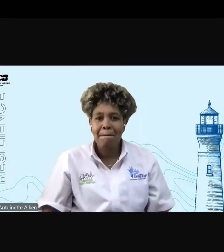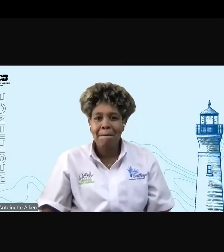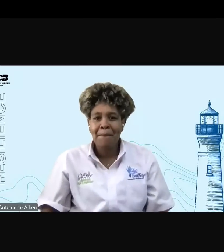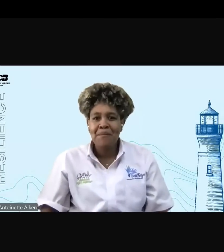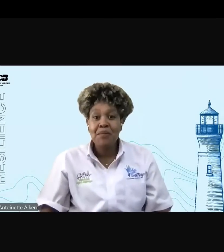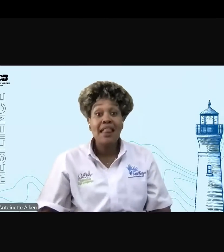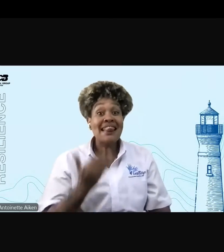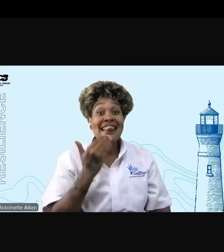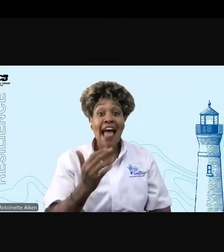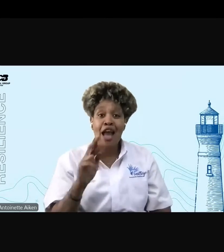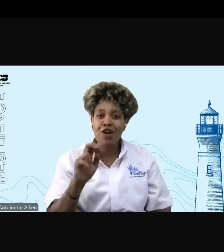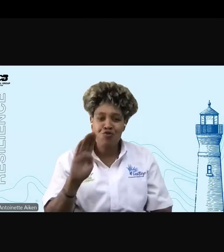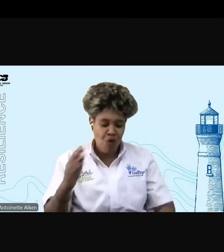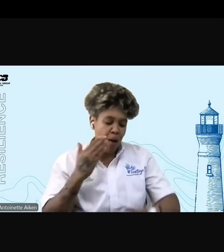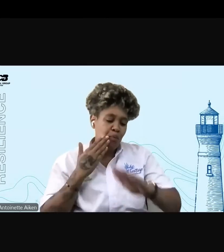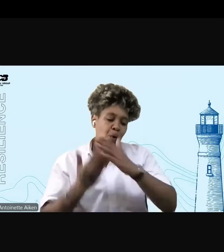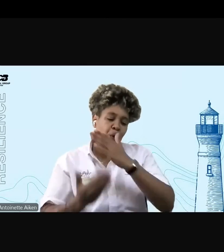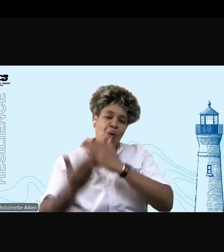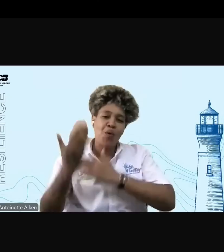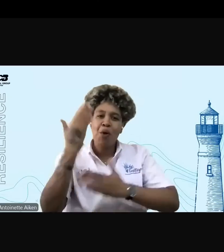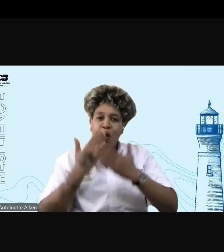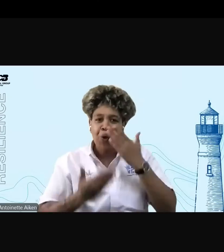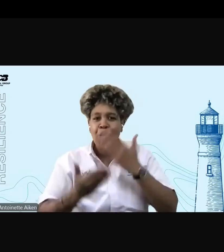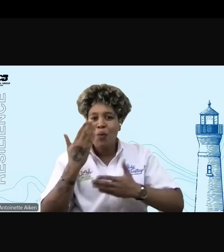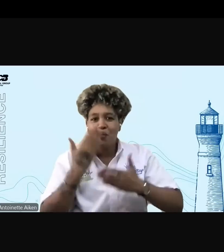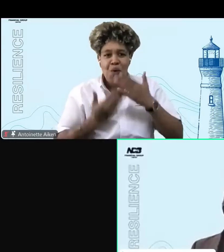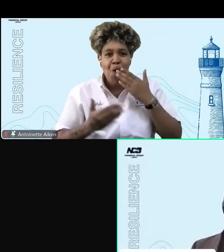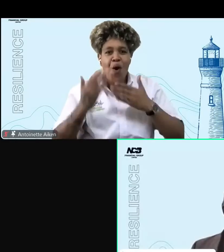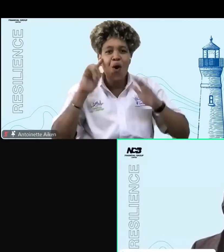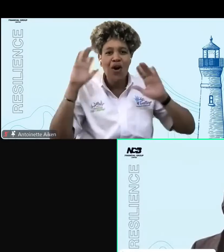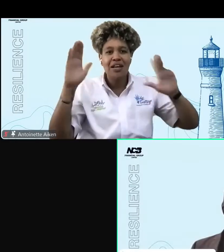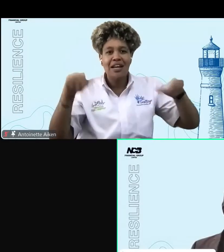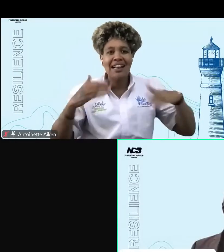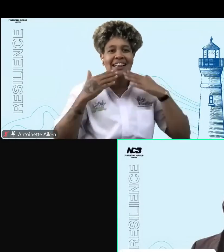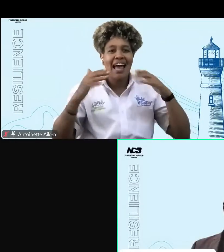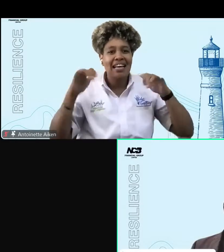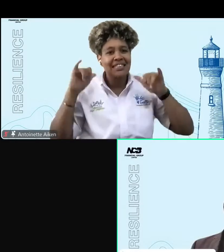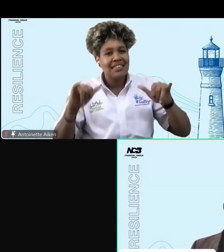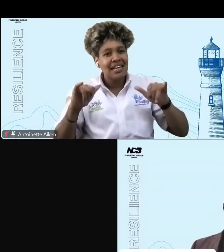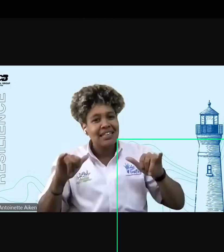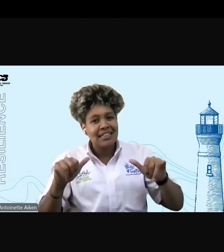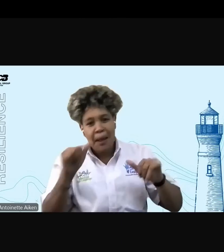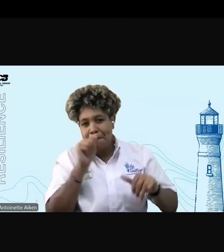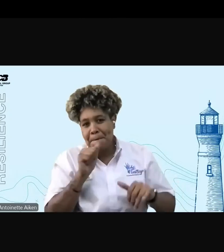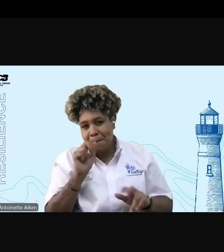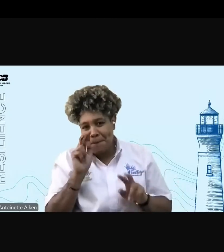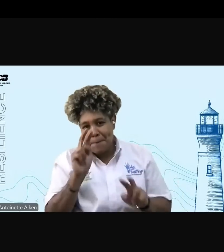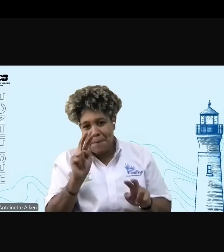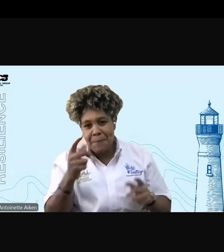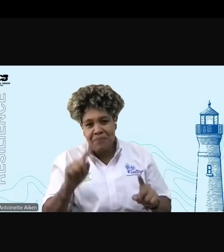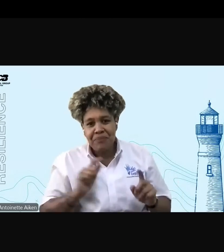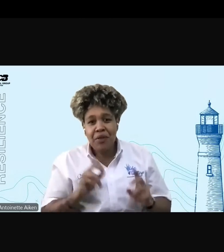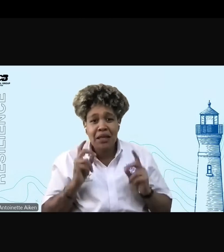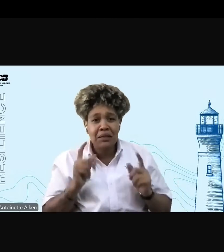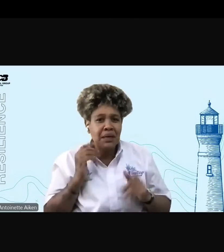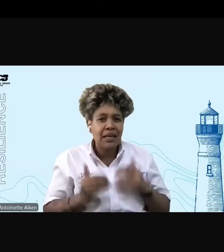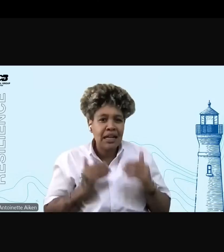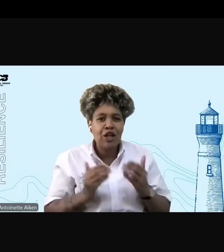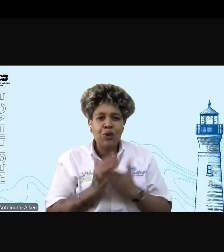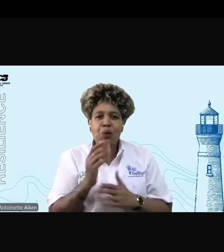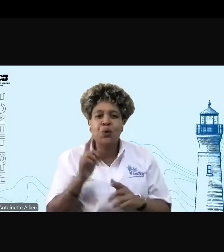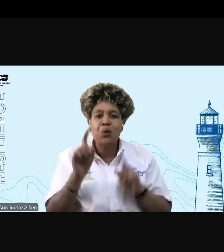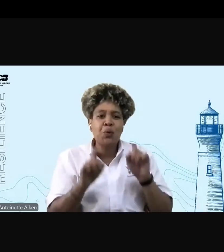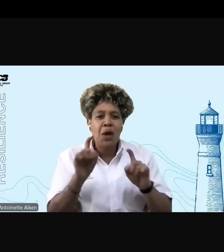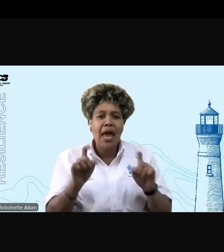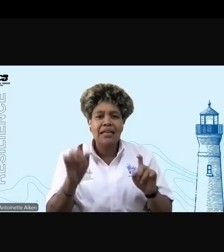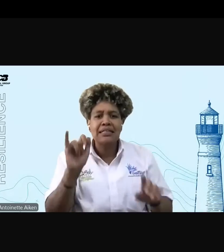Thank you, Rob, and good morning, everyone, and thanks for staying with us. I will move speedily through the